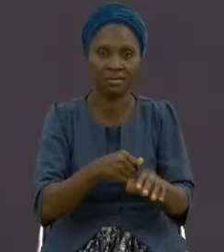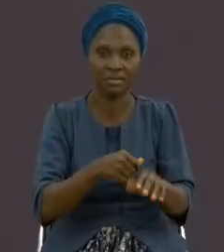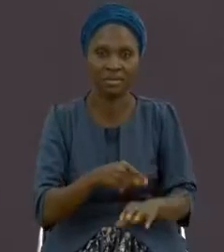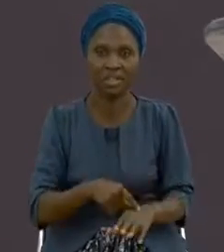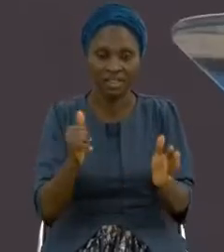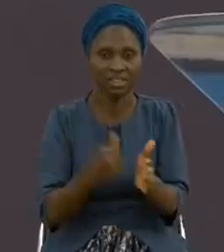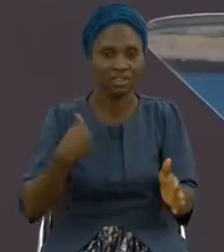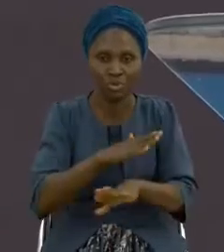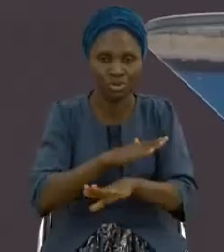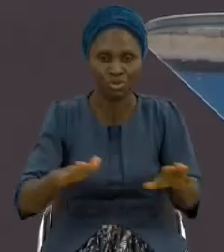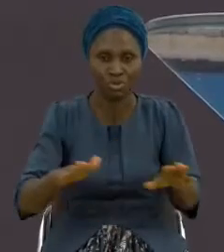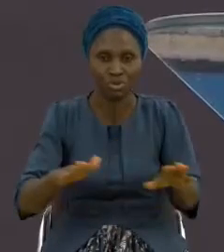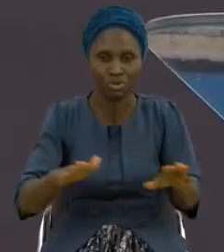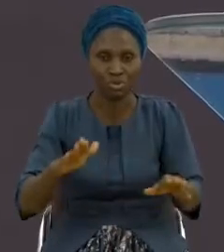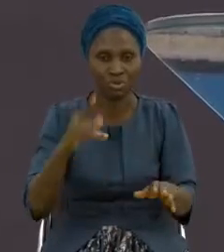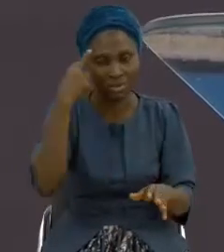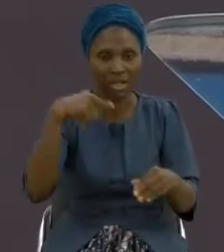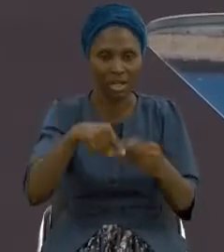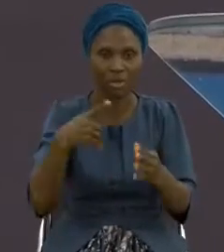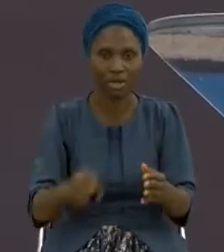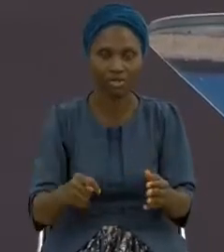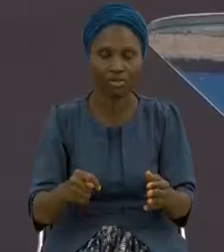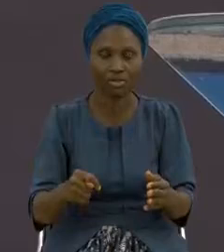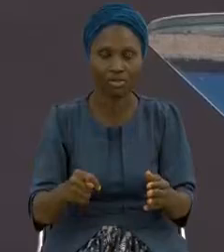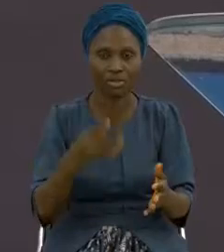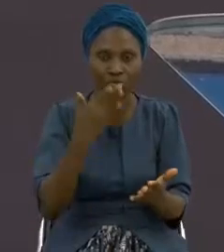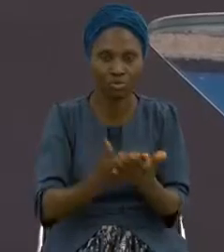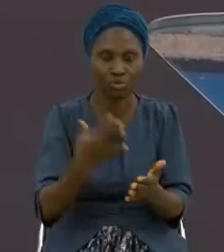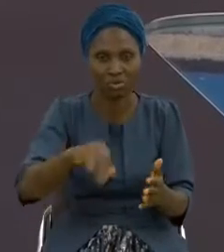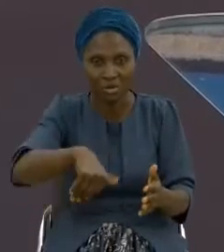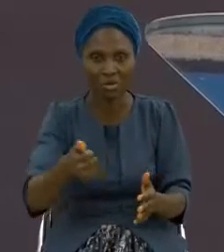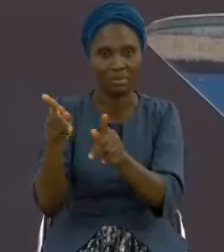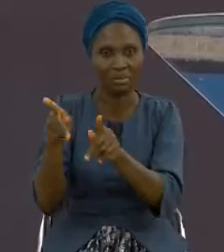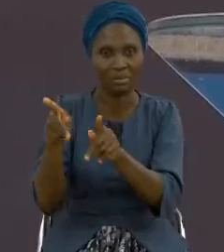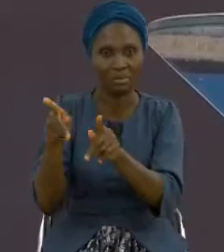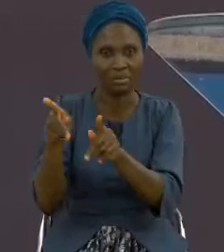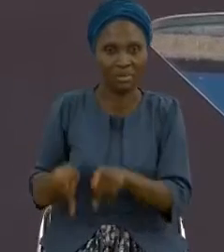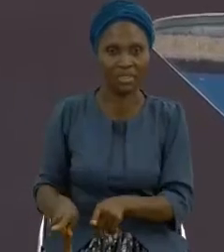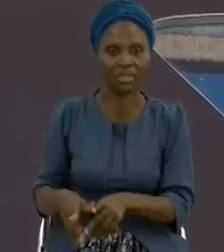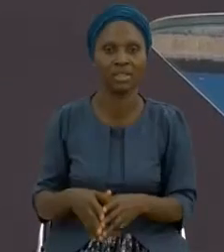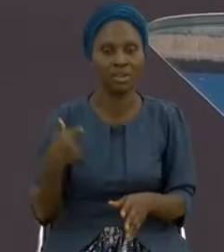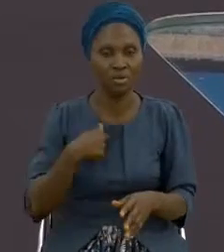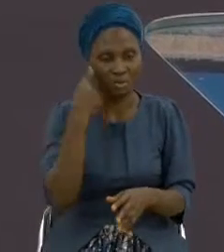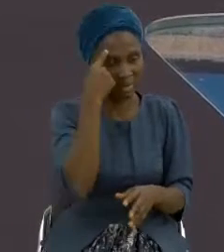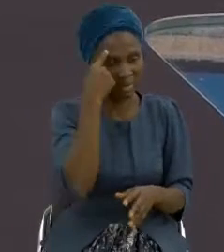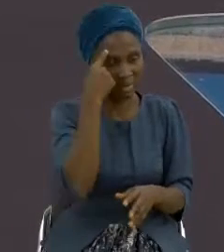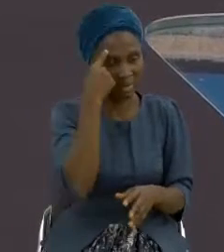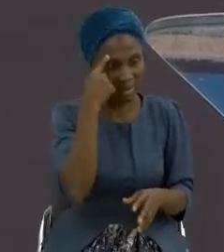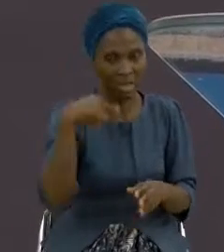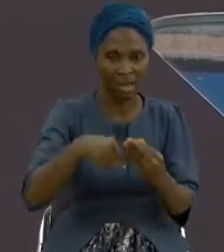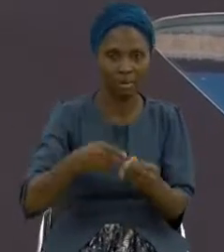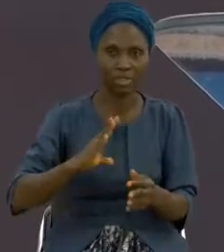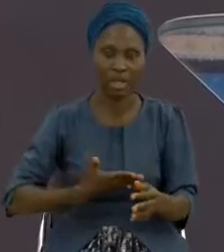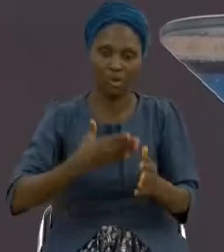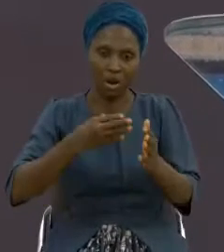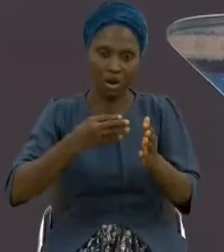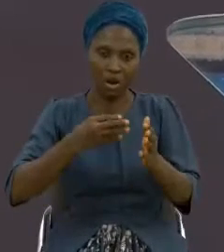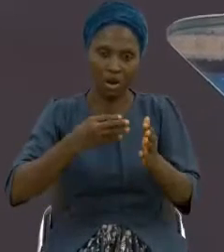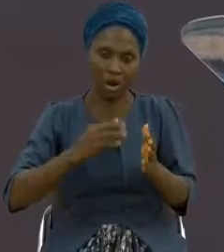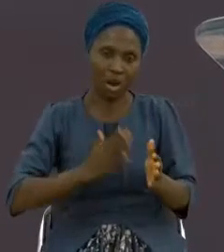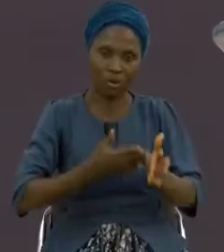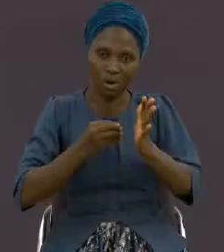other person. We think about our own good alone, self. It